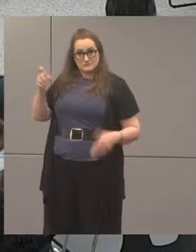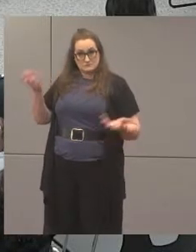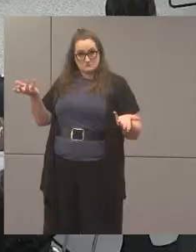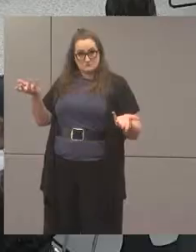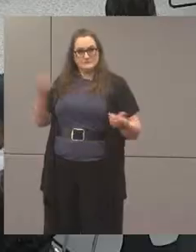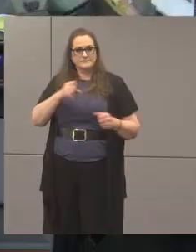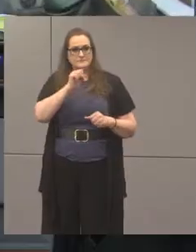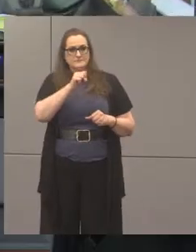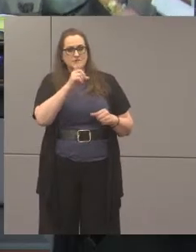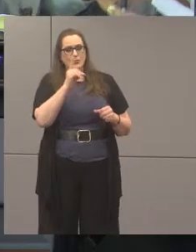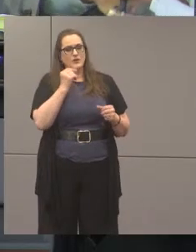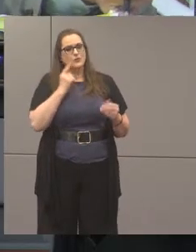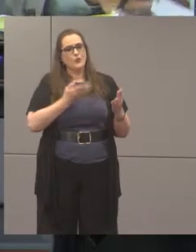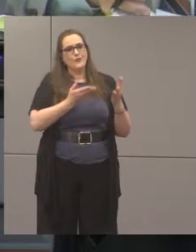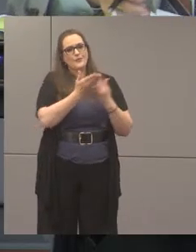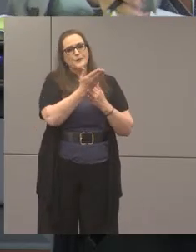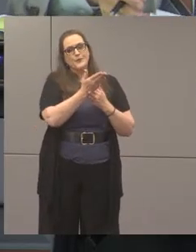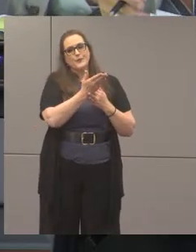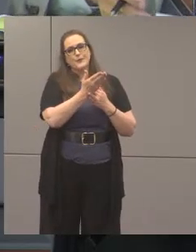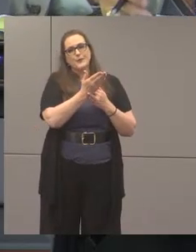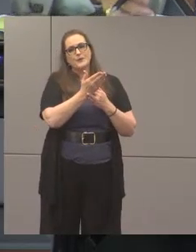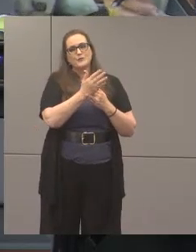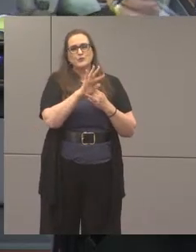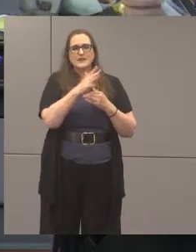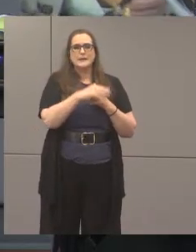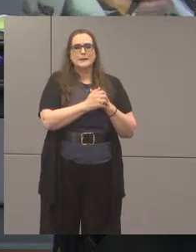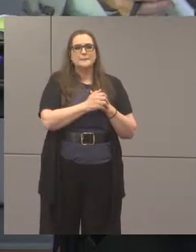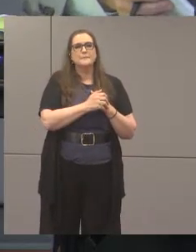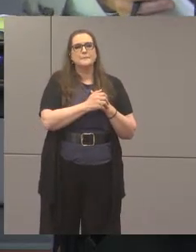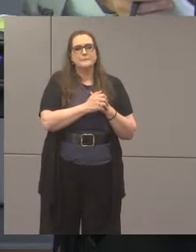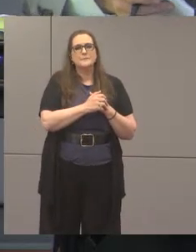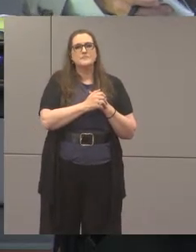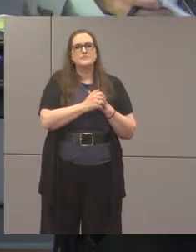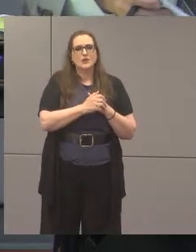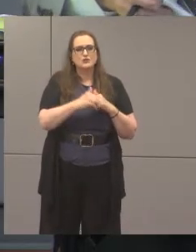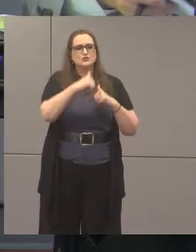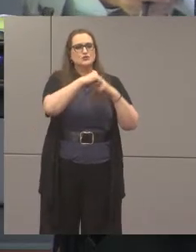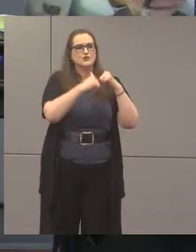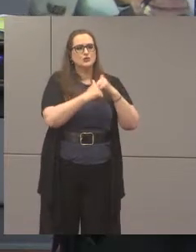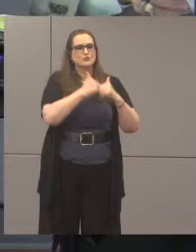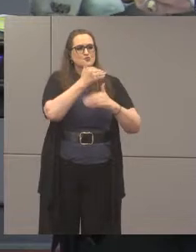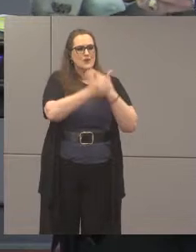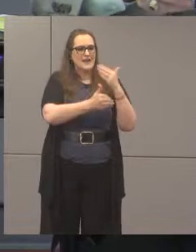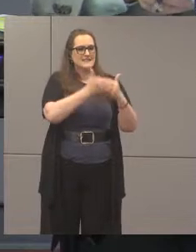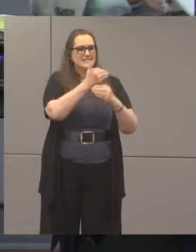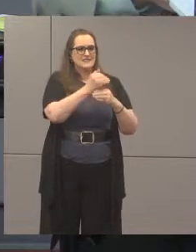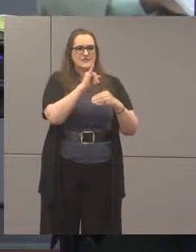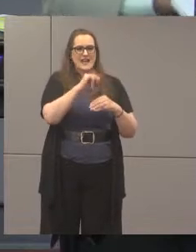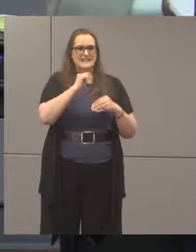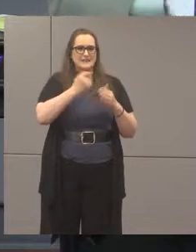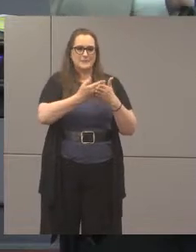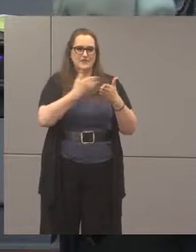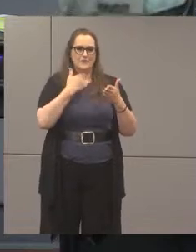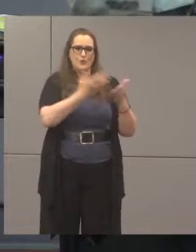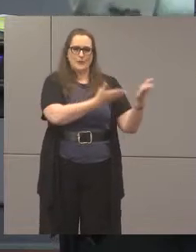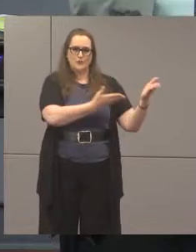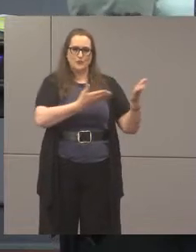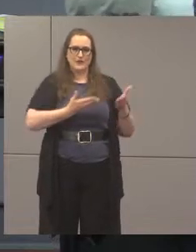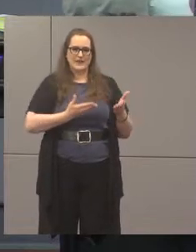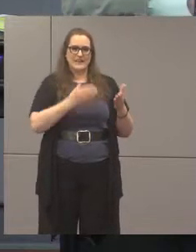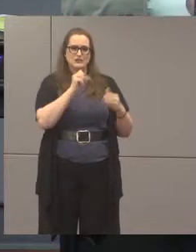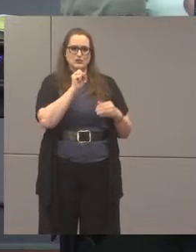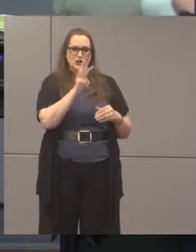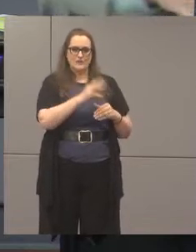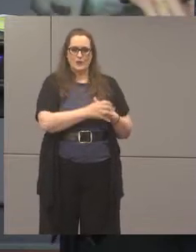We do go through a pretty structured process of IT before we bring in